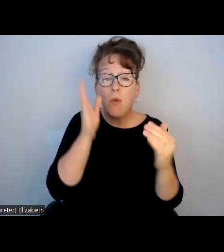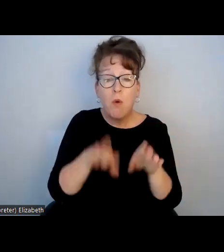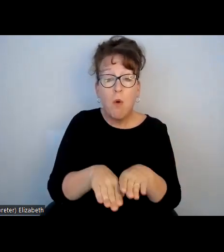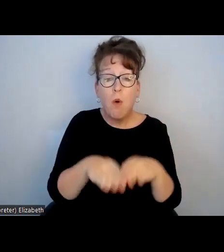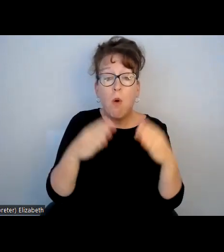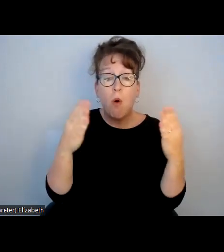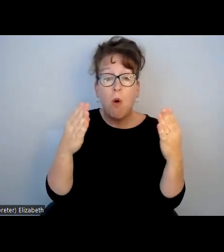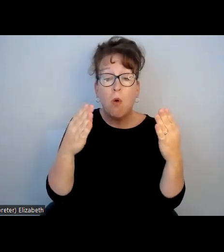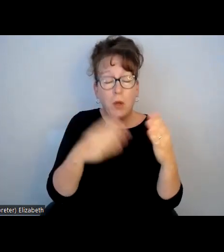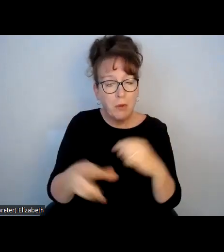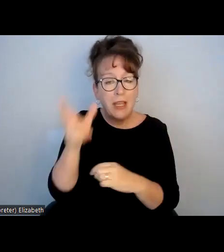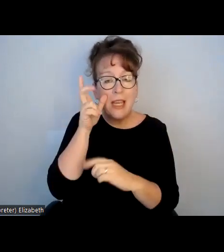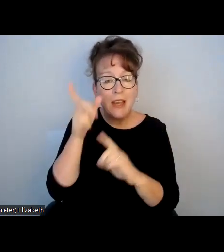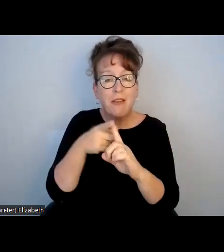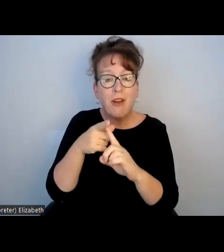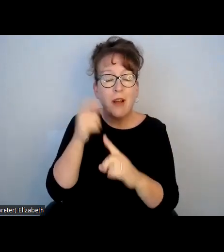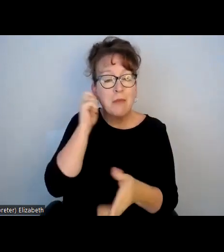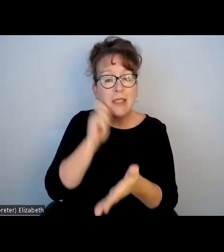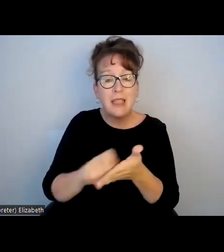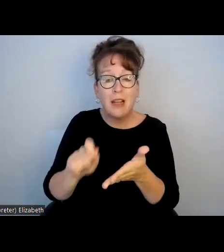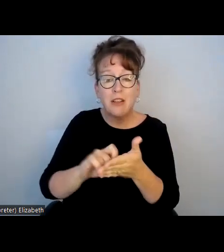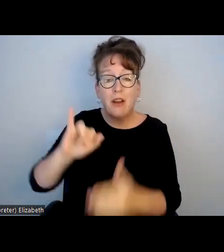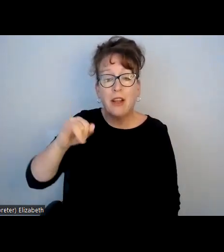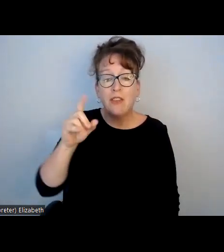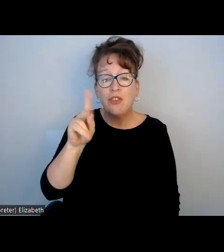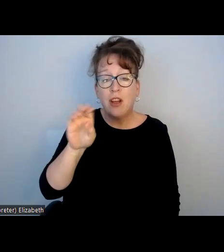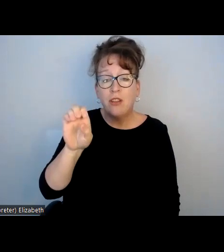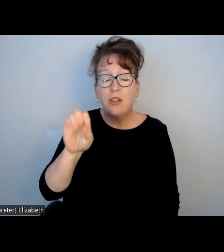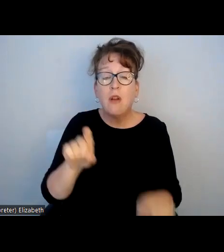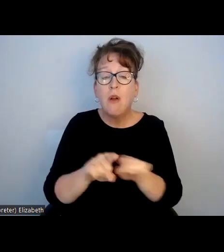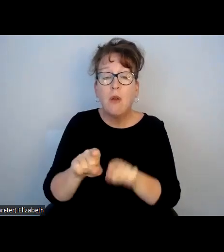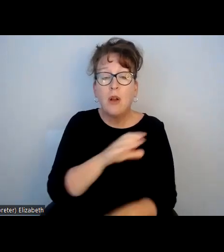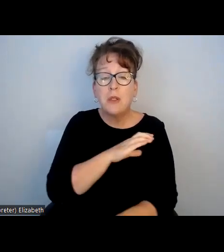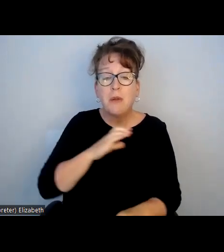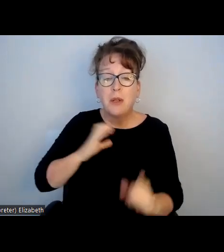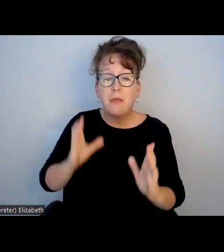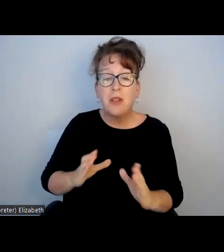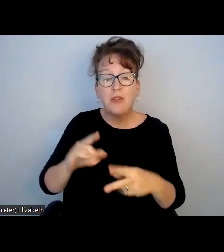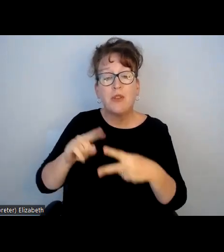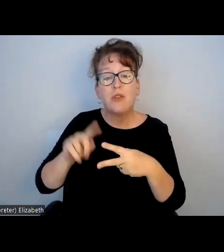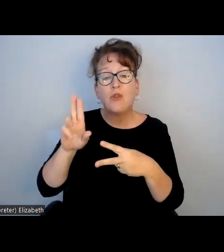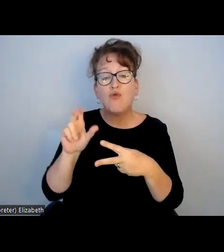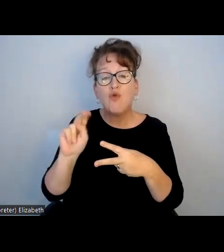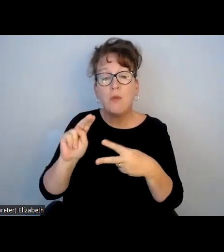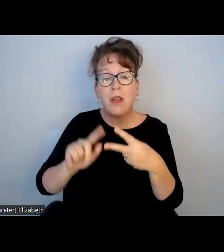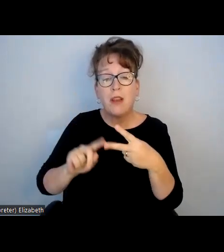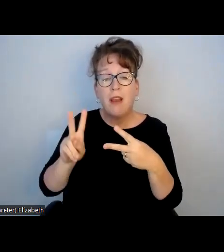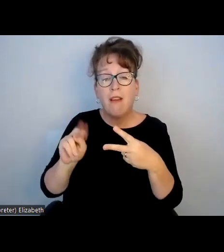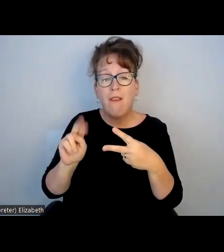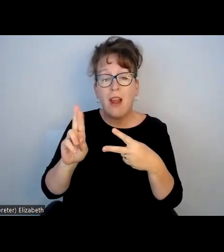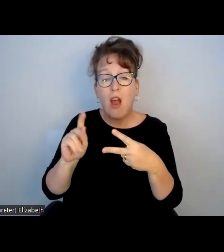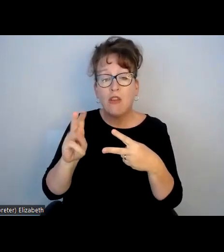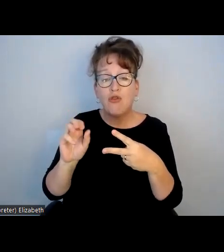Undersecretary Judge and Commissioners Rubin and Van Nostrand around their